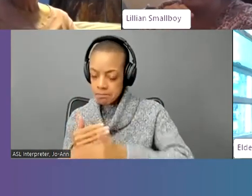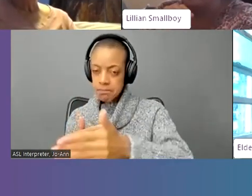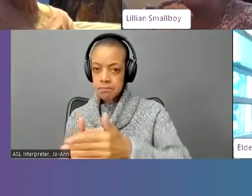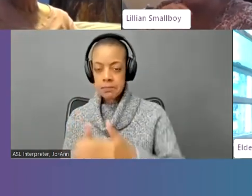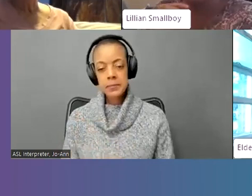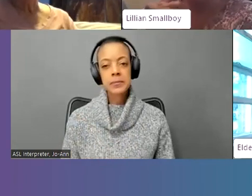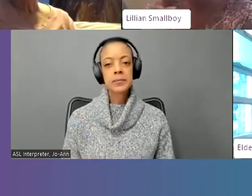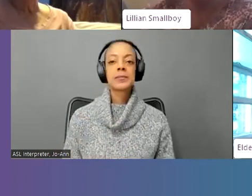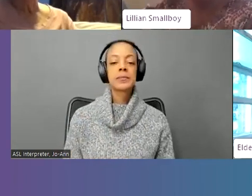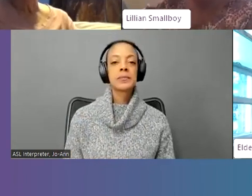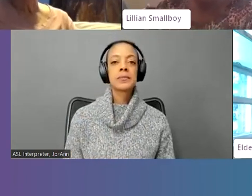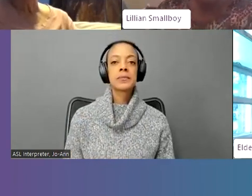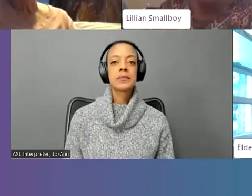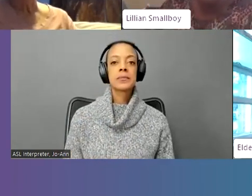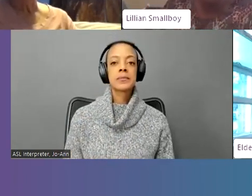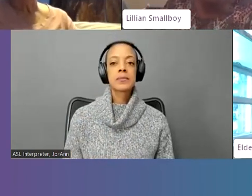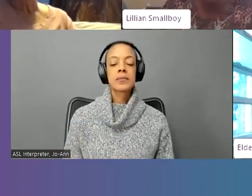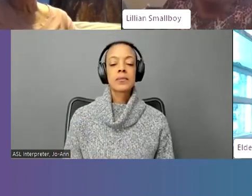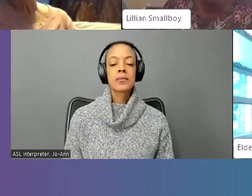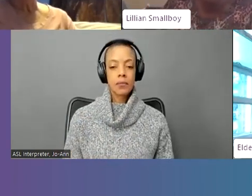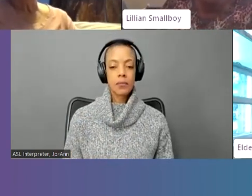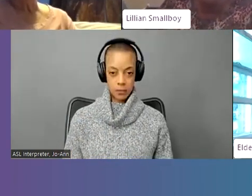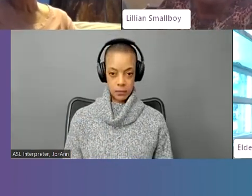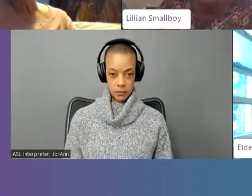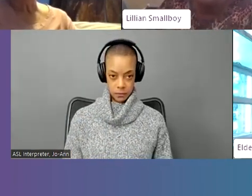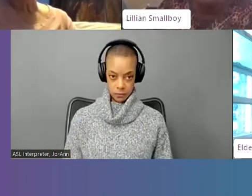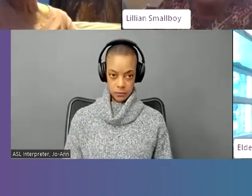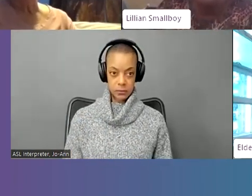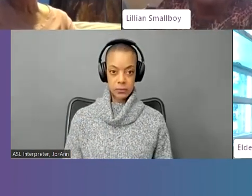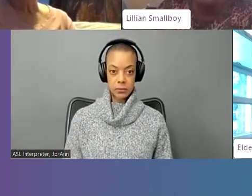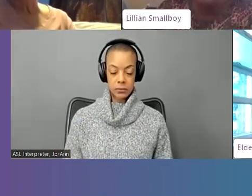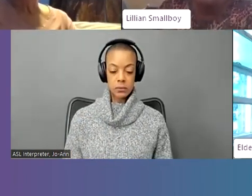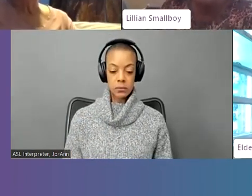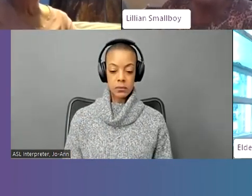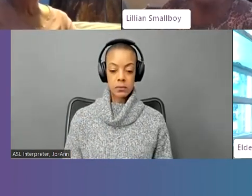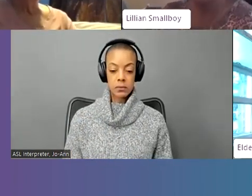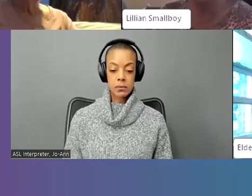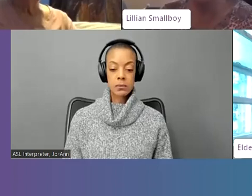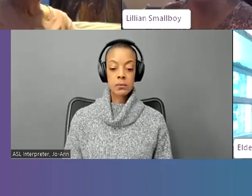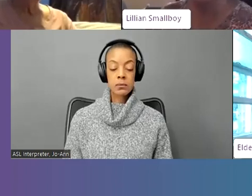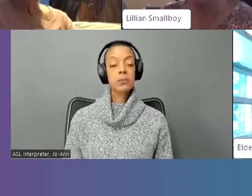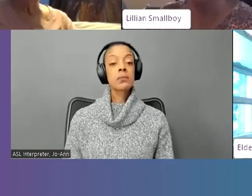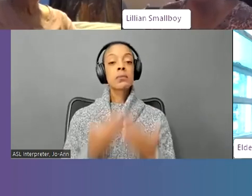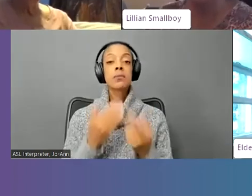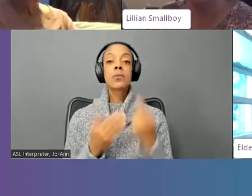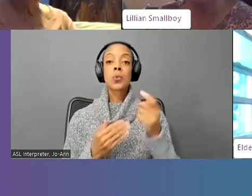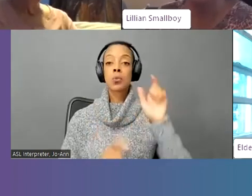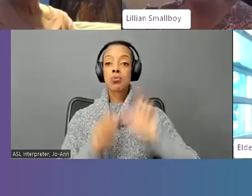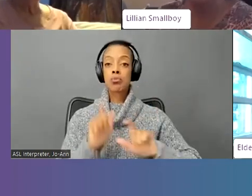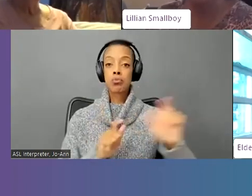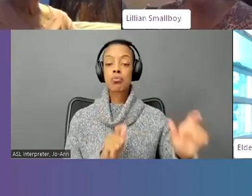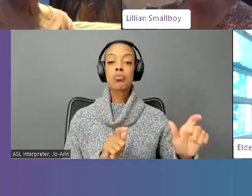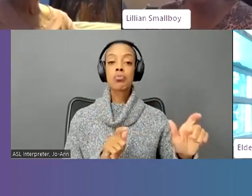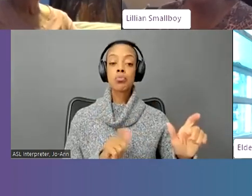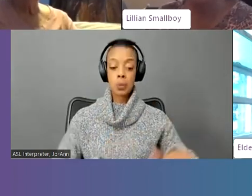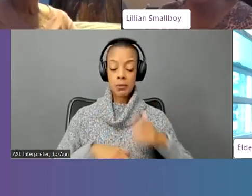Then we give thanks to the one of the people who walked upon the earth, who brought us a good message, a